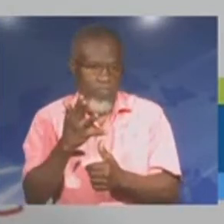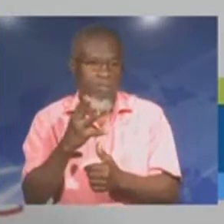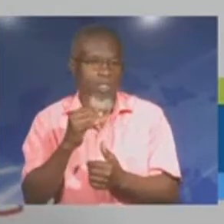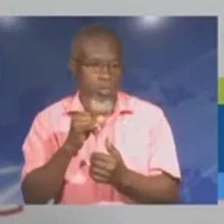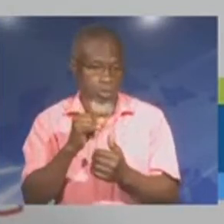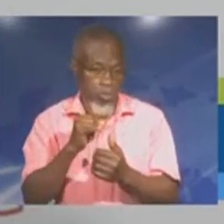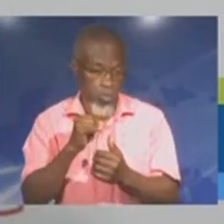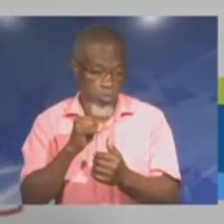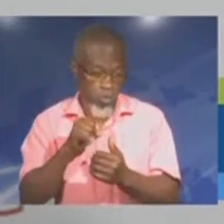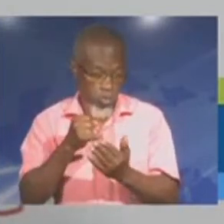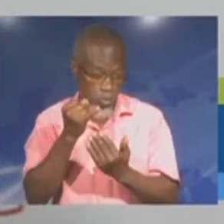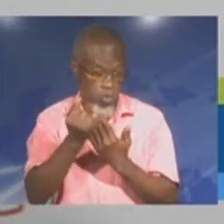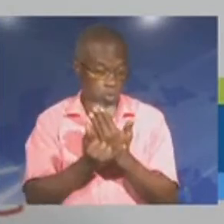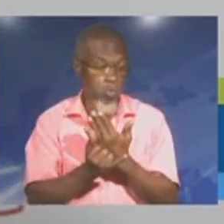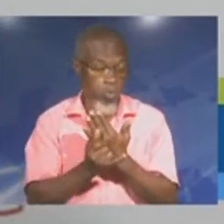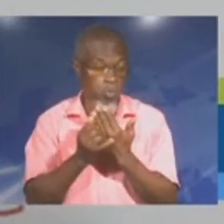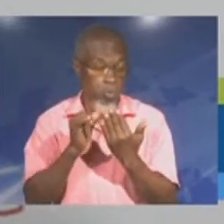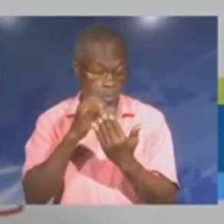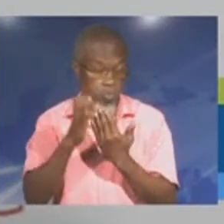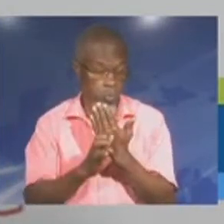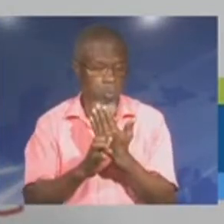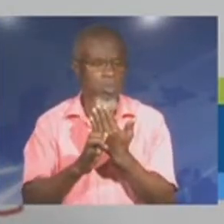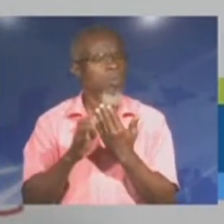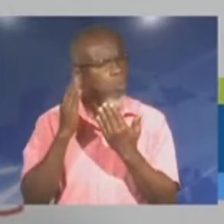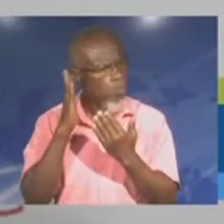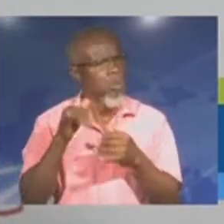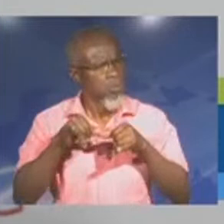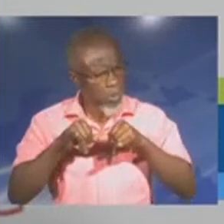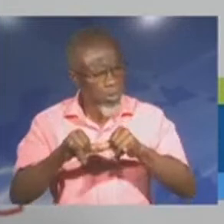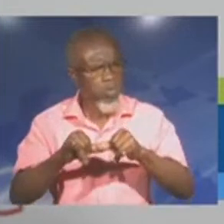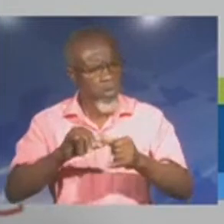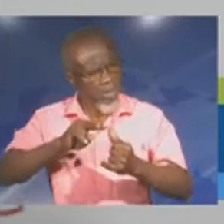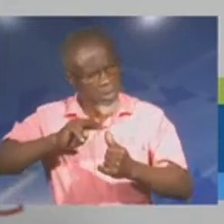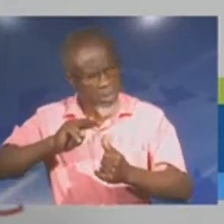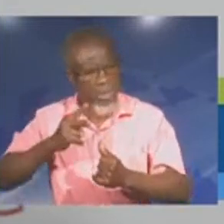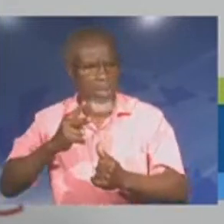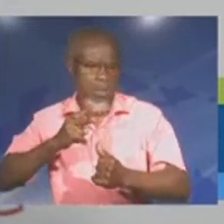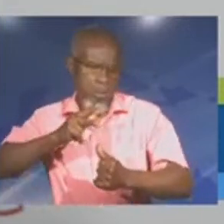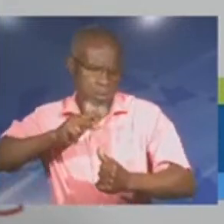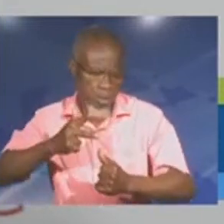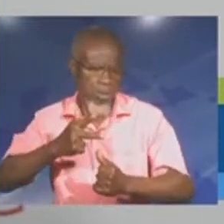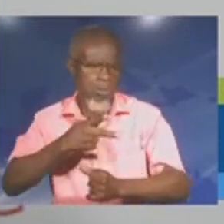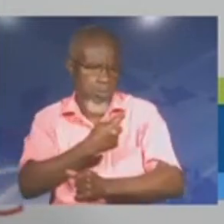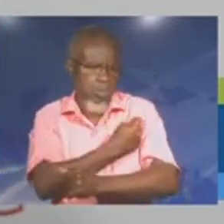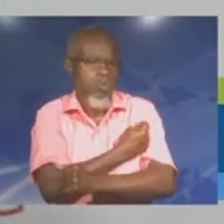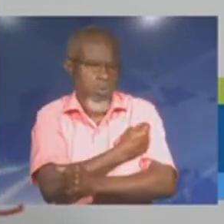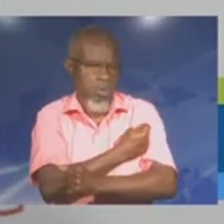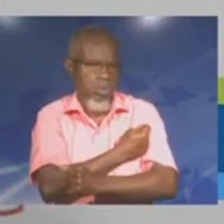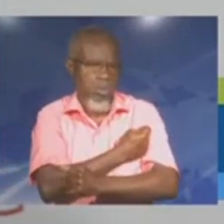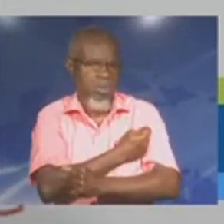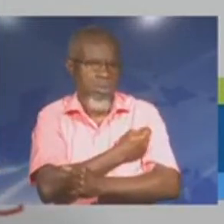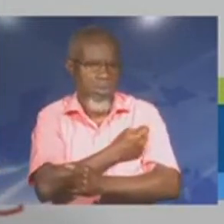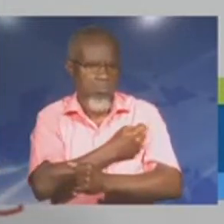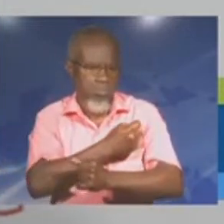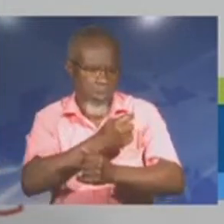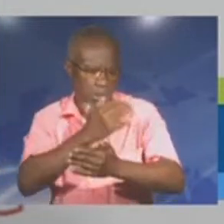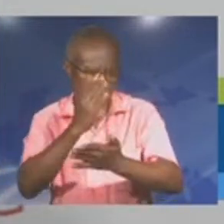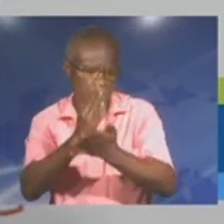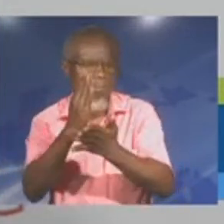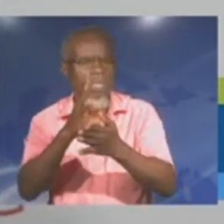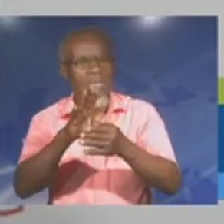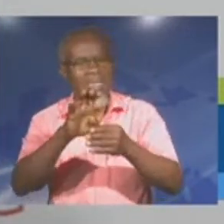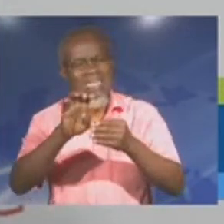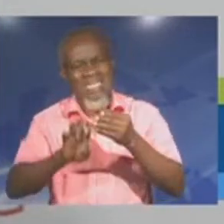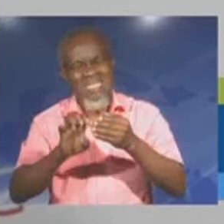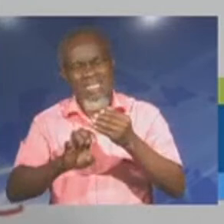June, because that is the expiry date of the current stock that we have. So that is where we